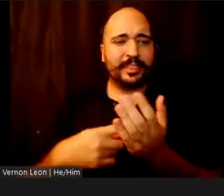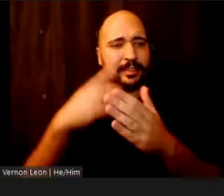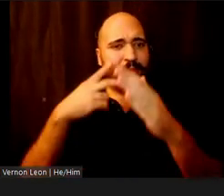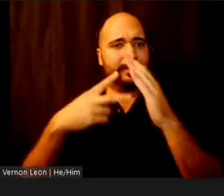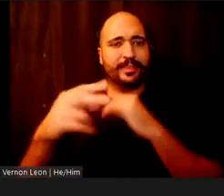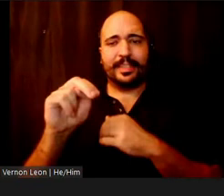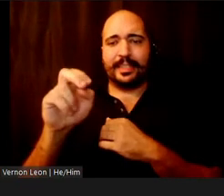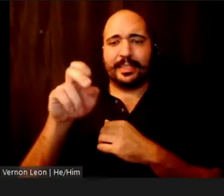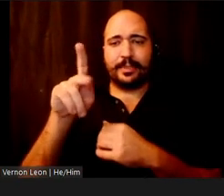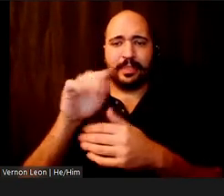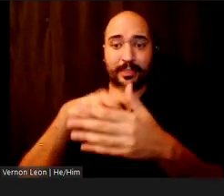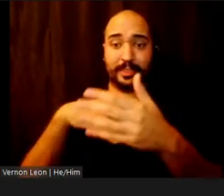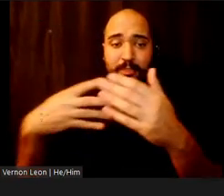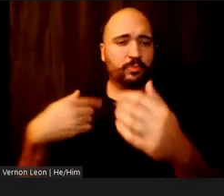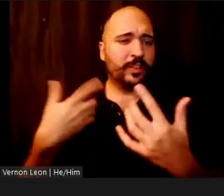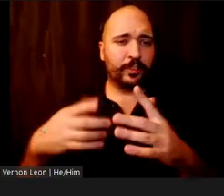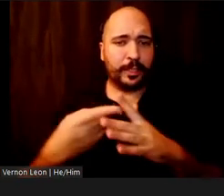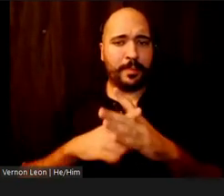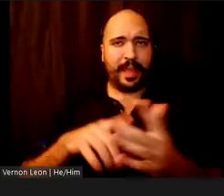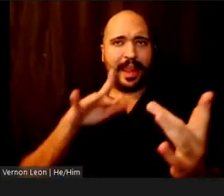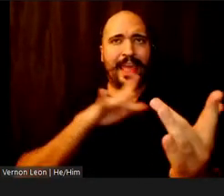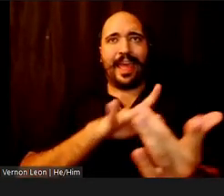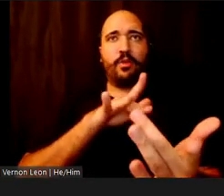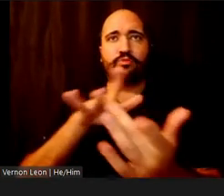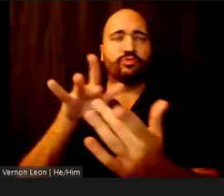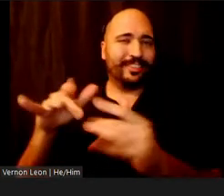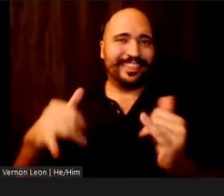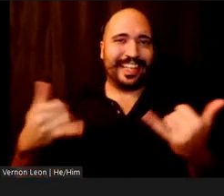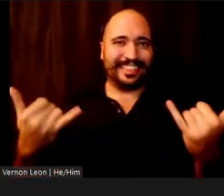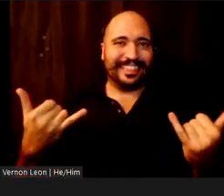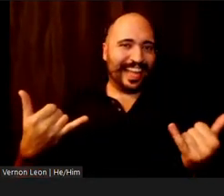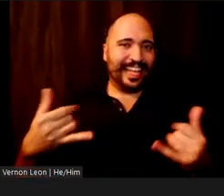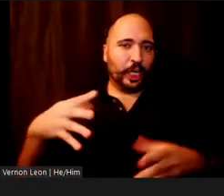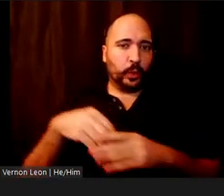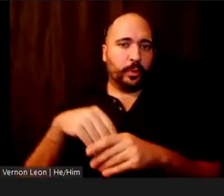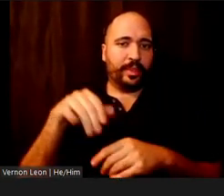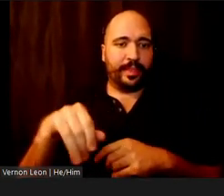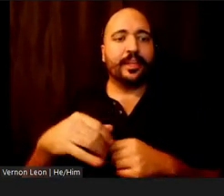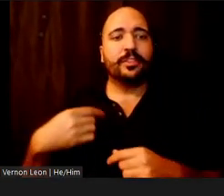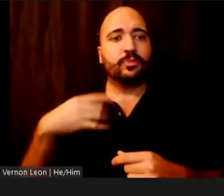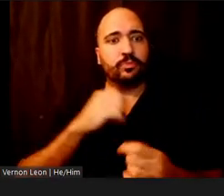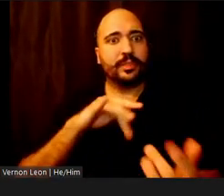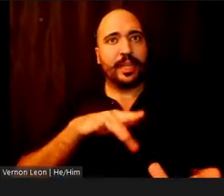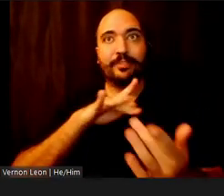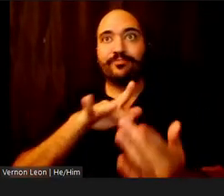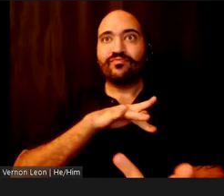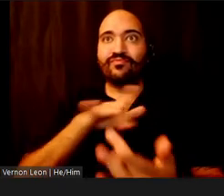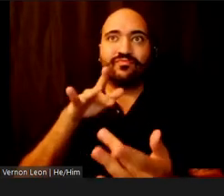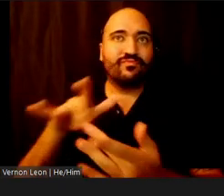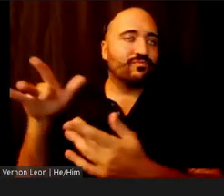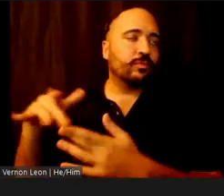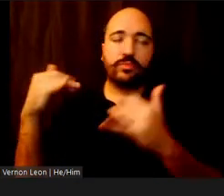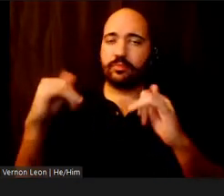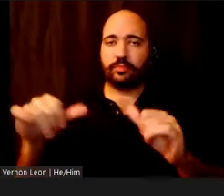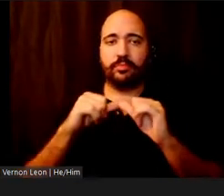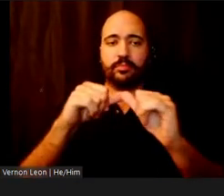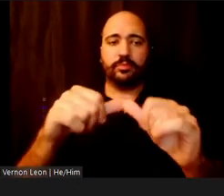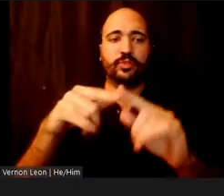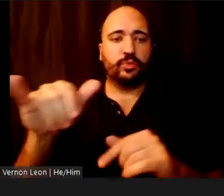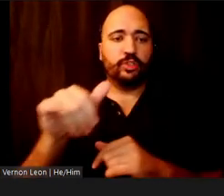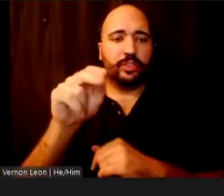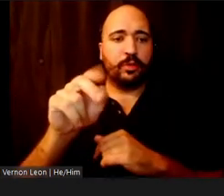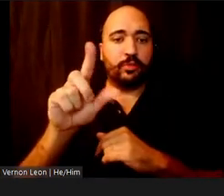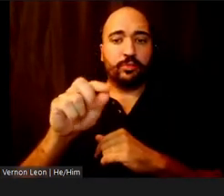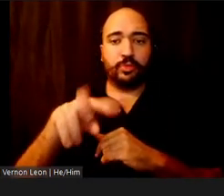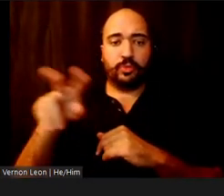already begun our outreach. That's what we're doing here today. And we anticipate that this outreach will continue through January of 2022, as we also